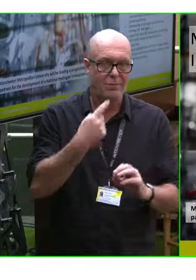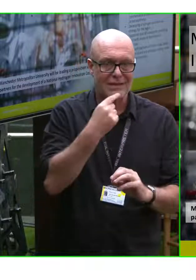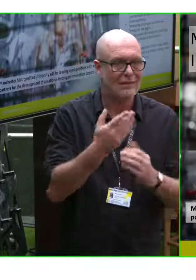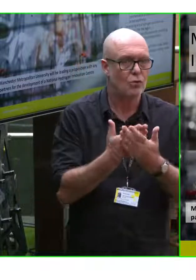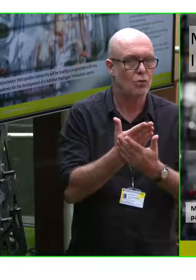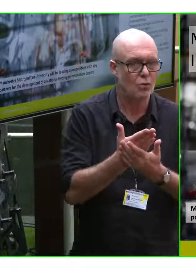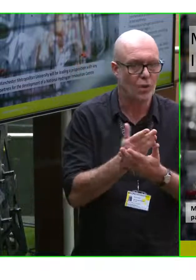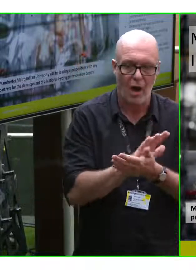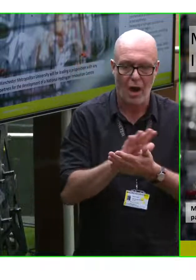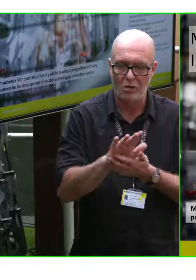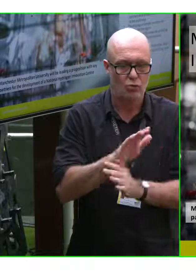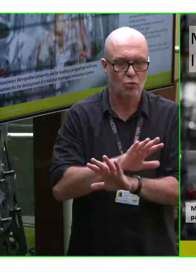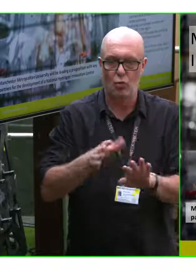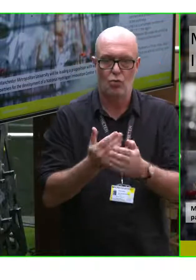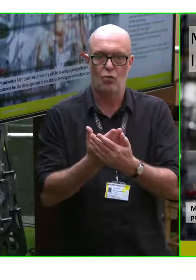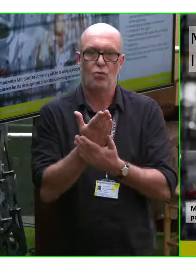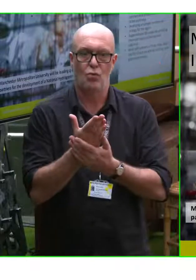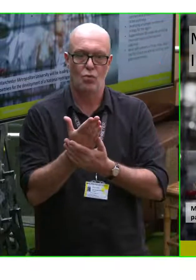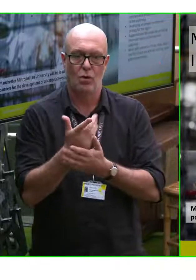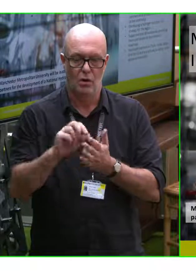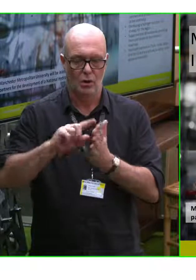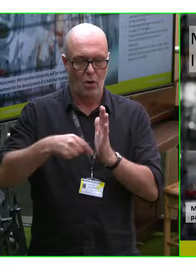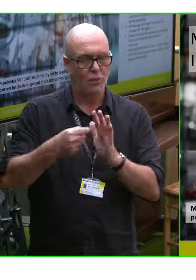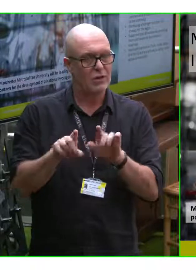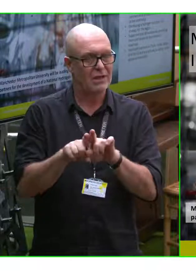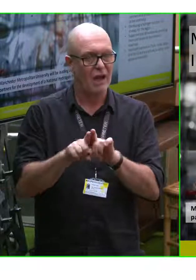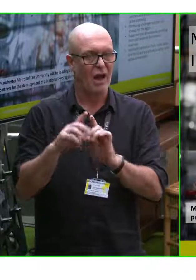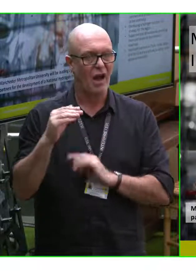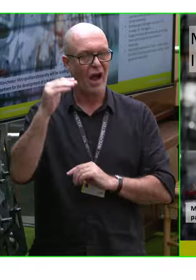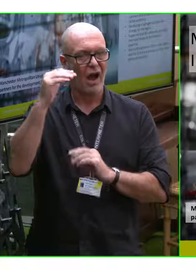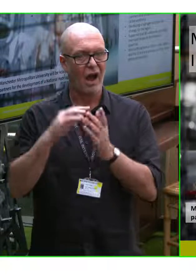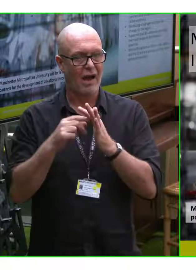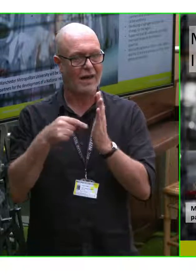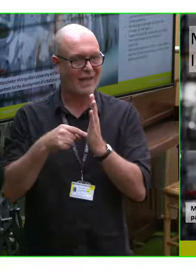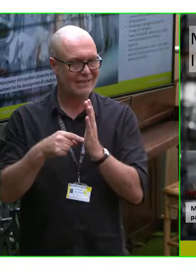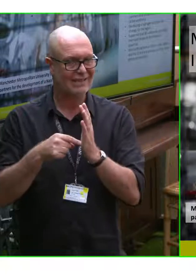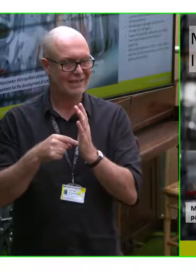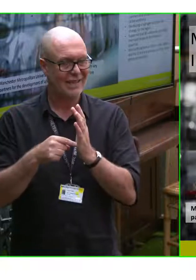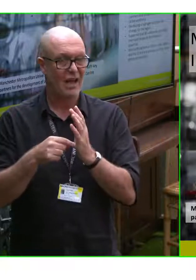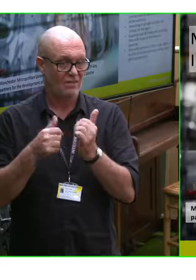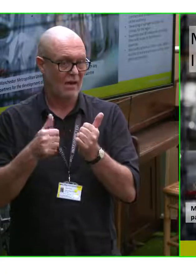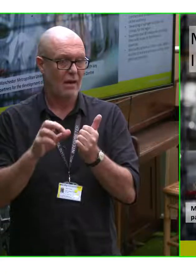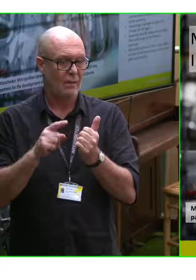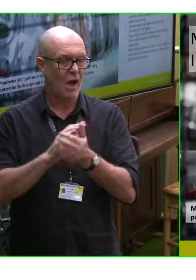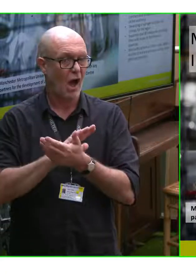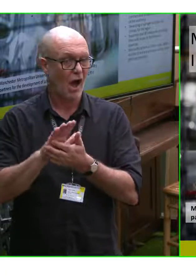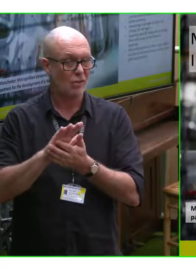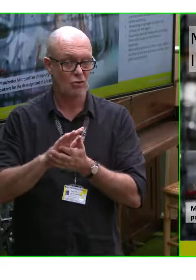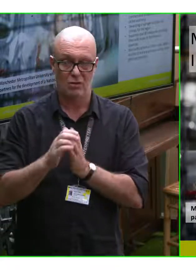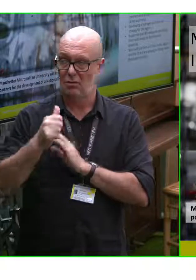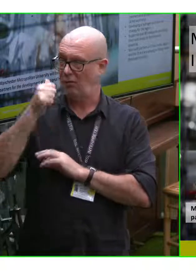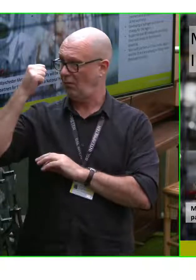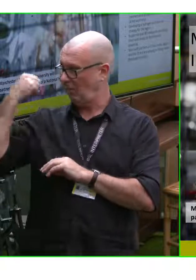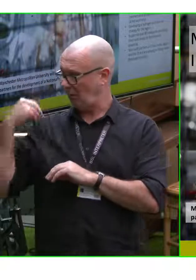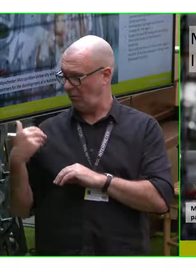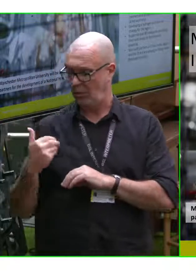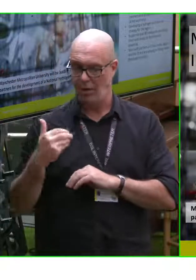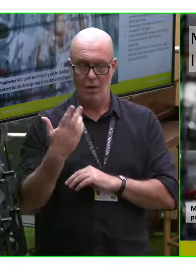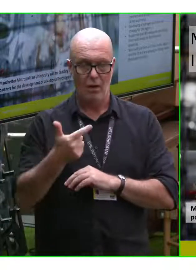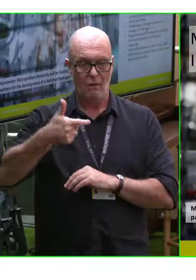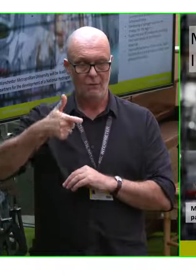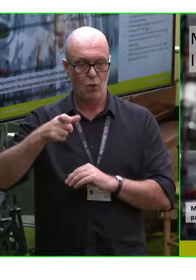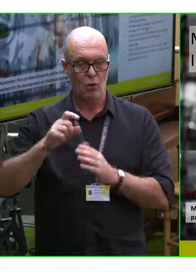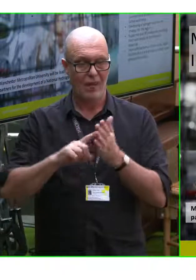technology. Hydrogen's not new technology. You know, projects like HyNet, yes, hydrogen's been around for a long, long time. Fuel cells were invented by someone in